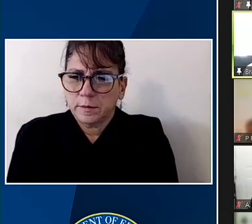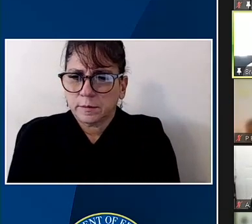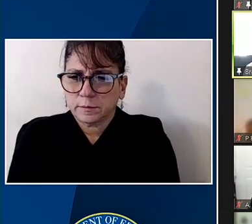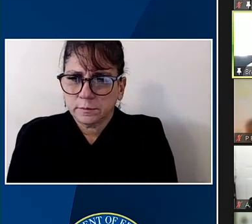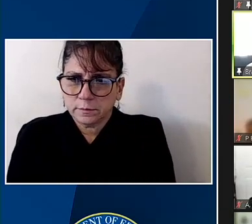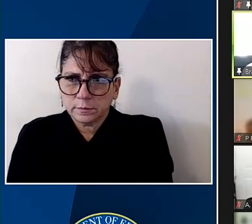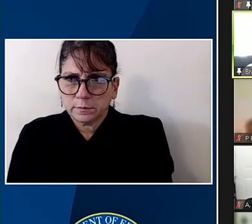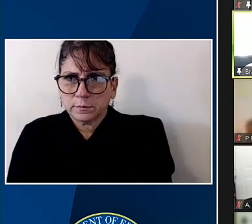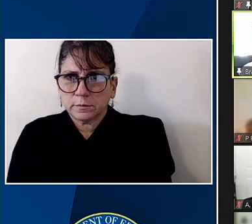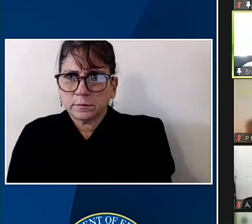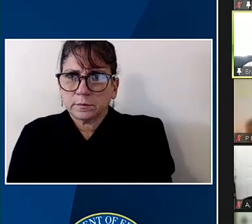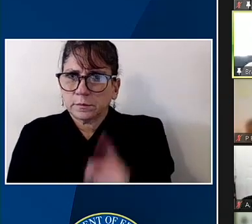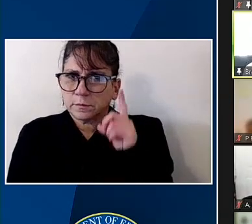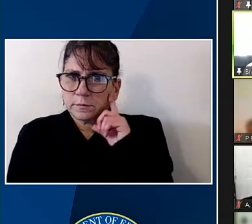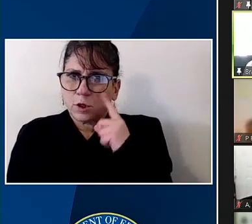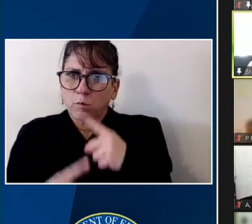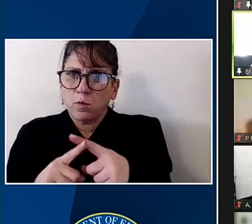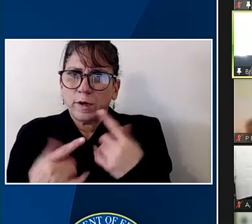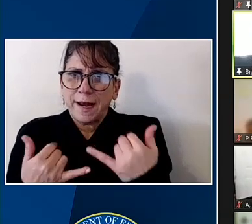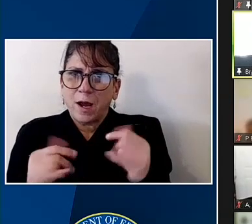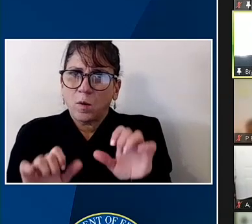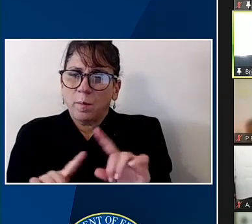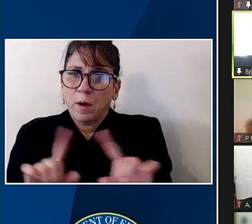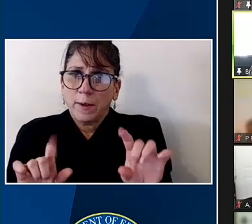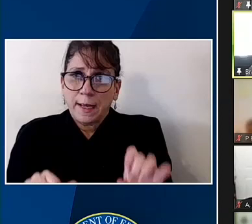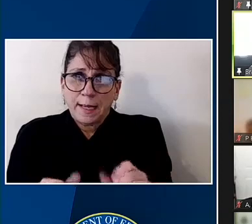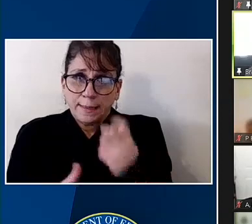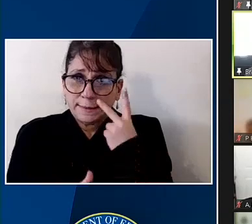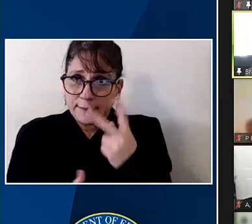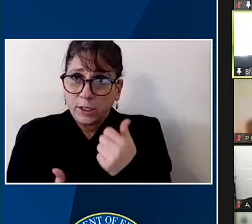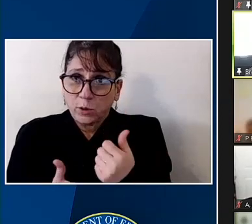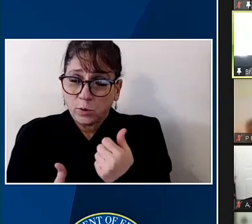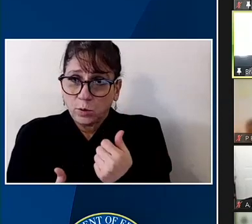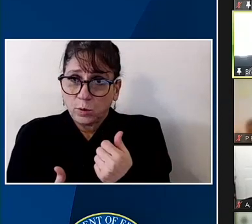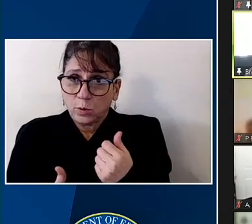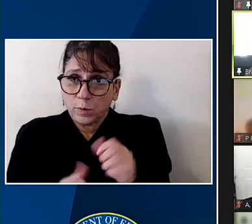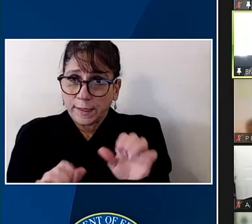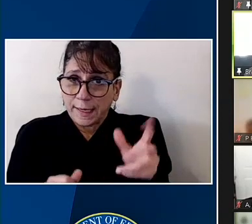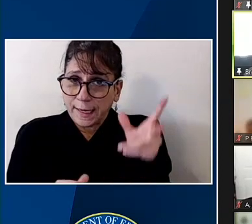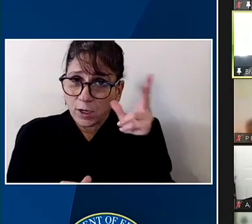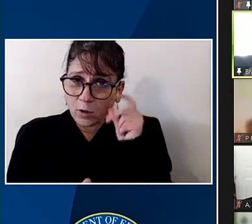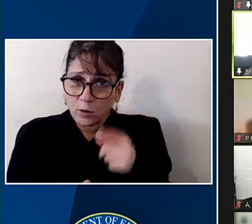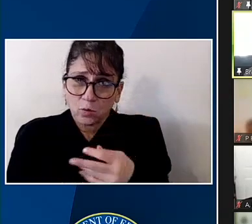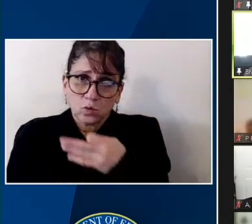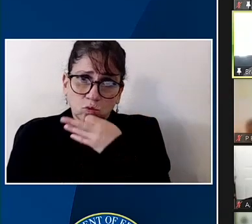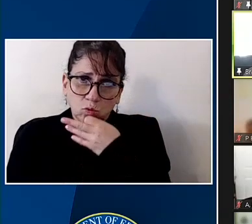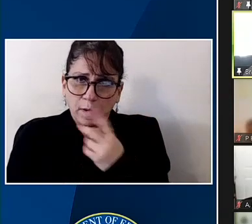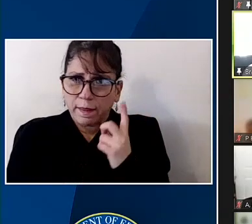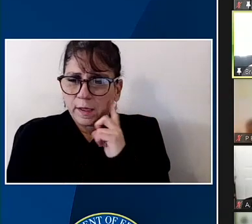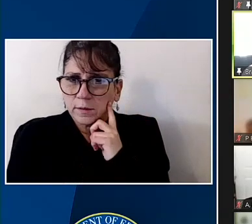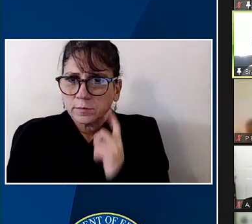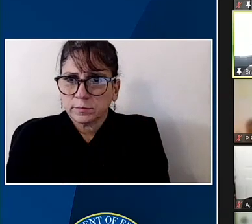Oh, I think you're muted right now, but we can hear you. Well, we can see you, and I'm pretty sure we'll be able to hear you very shortly.